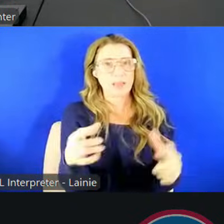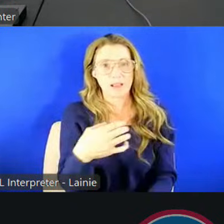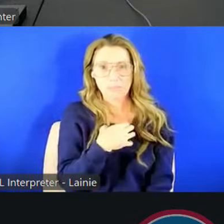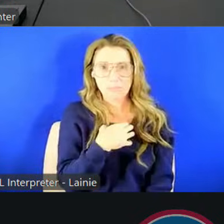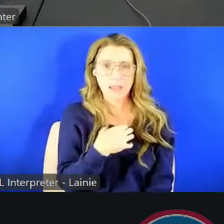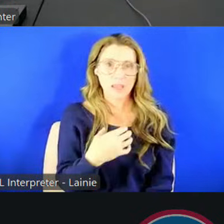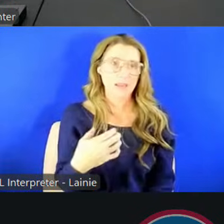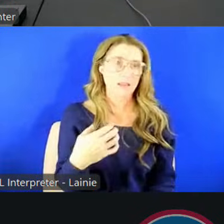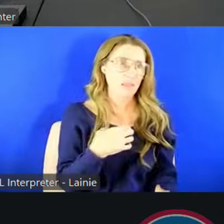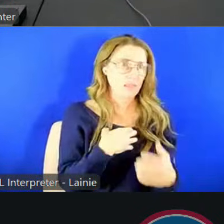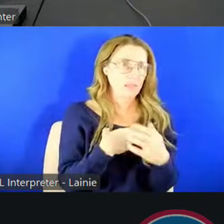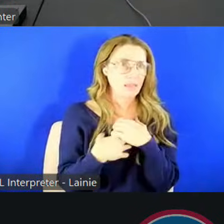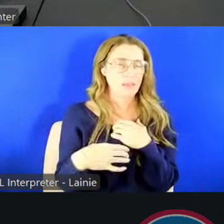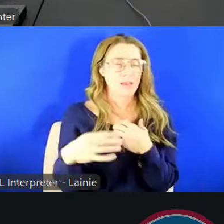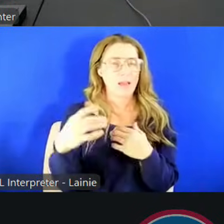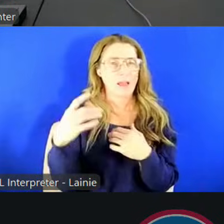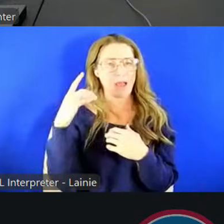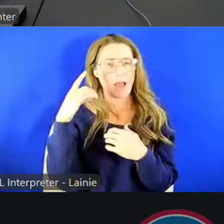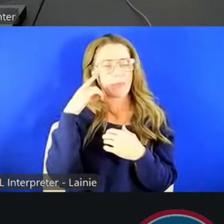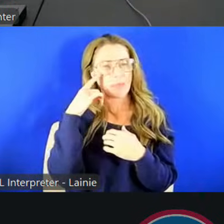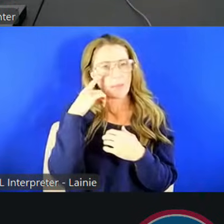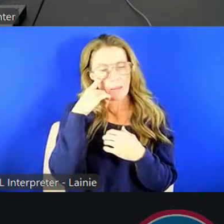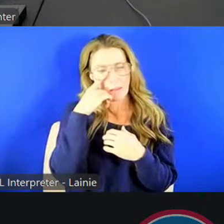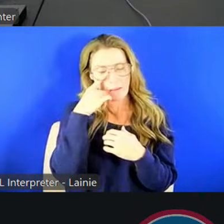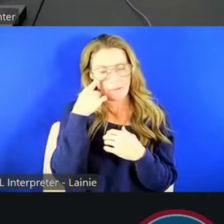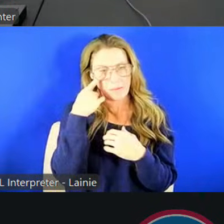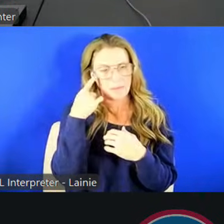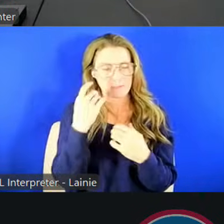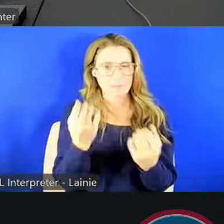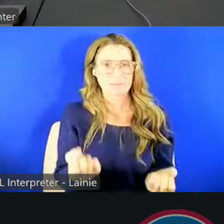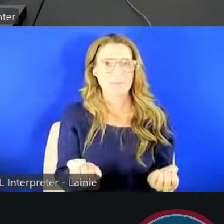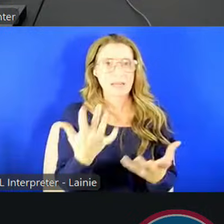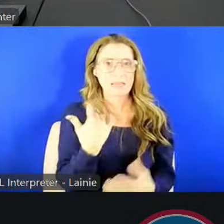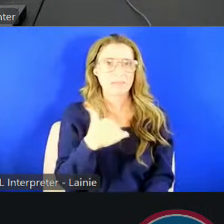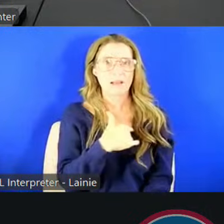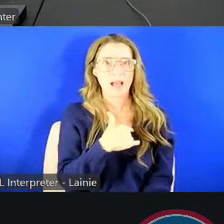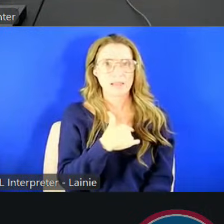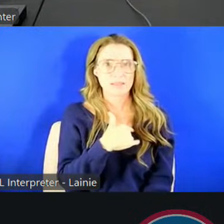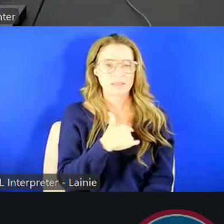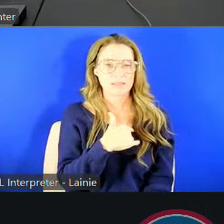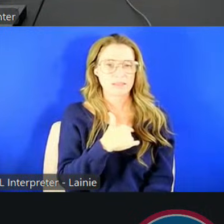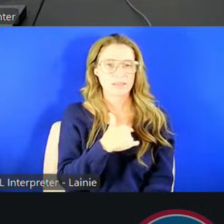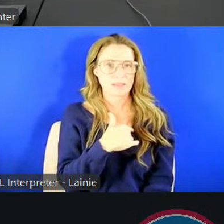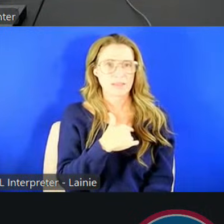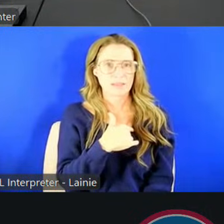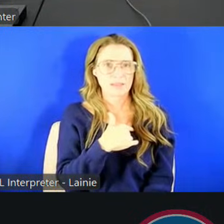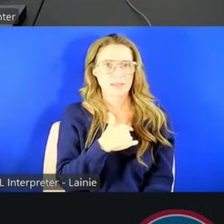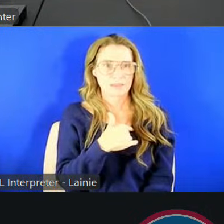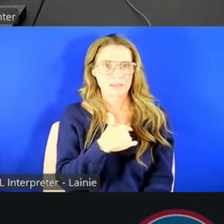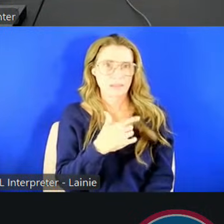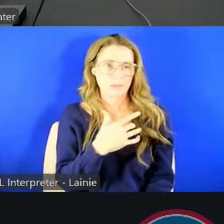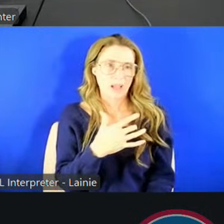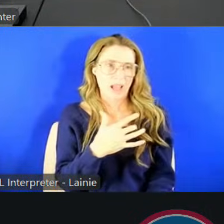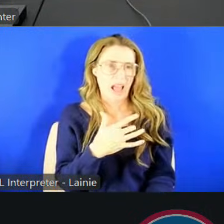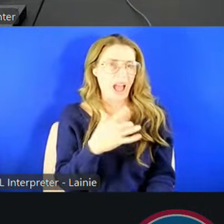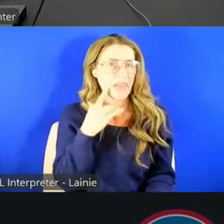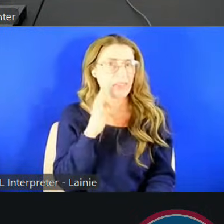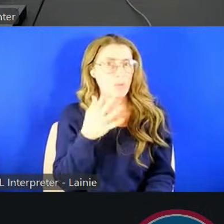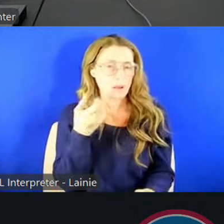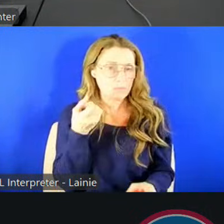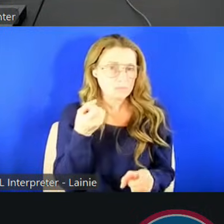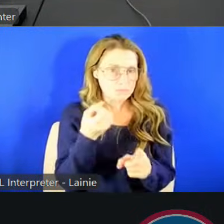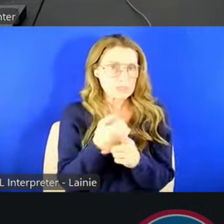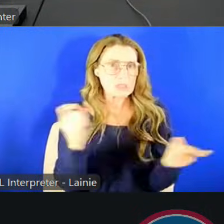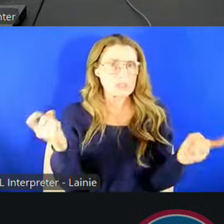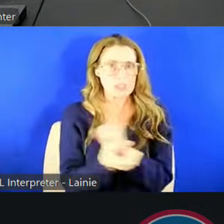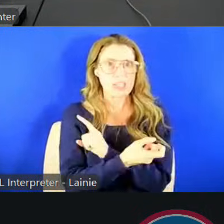that I think a lot of us think will have a material impact. So that